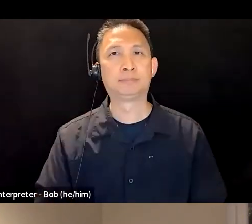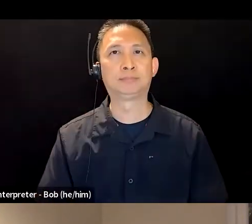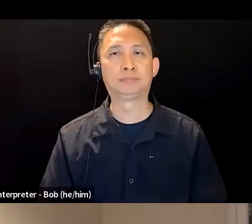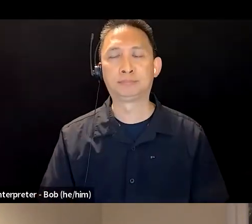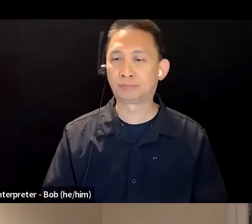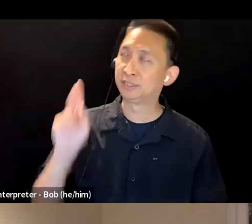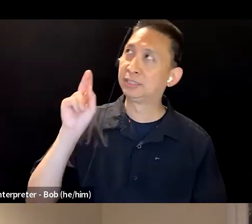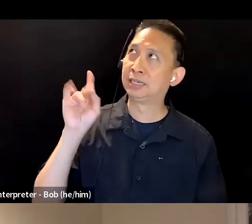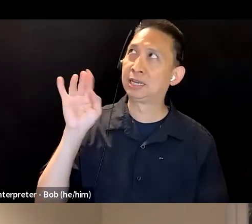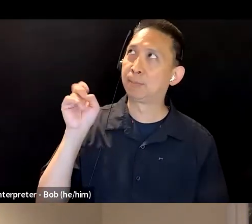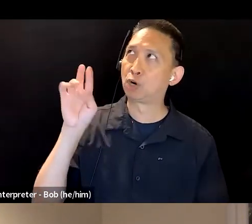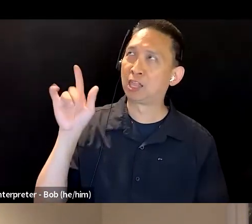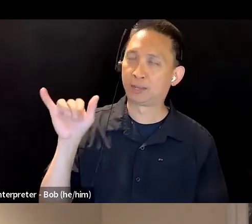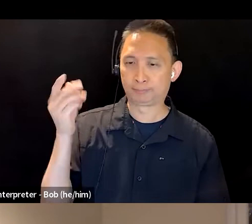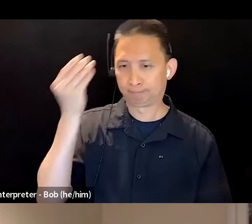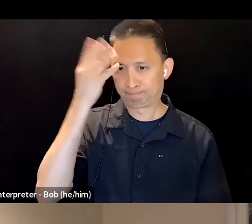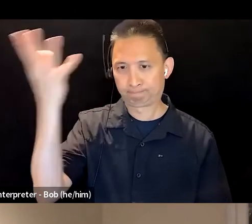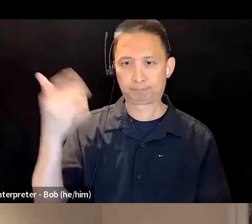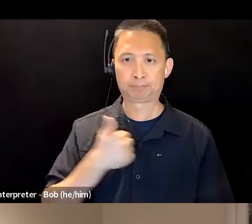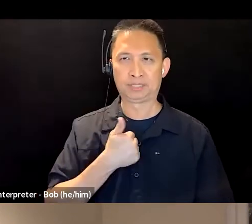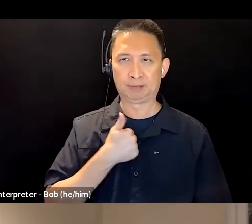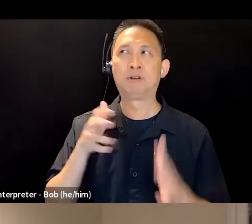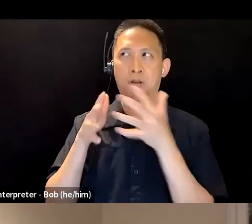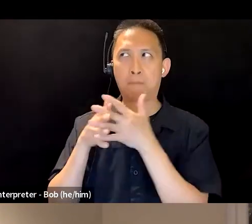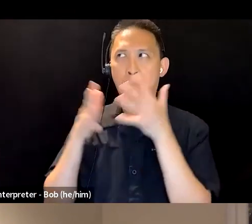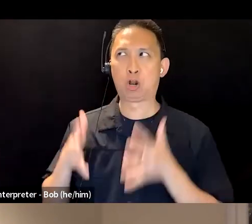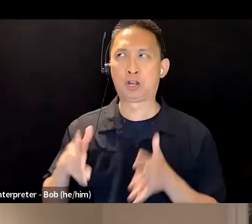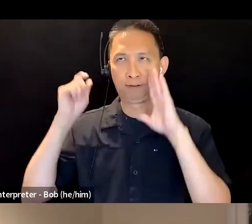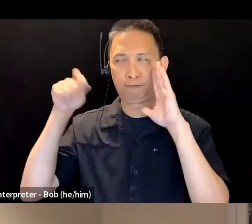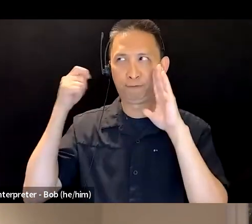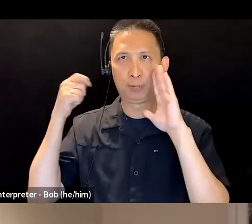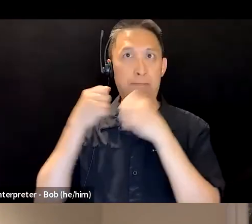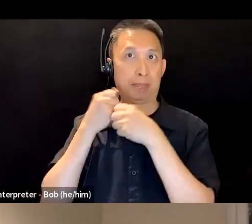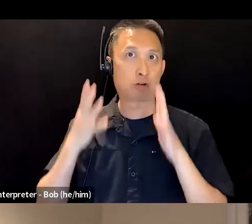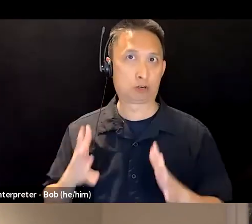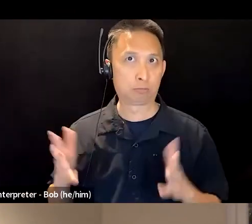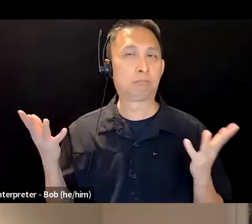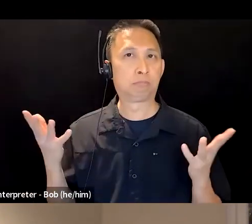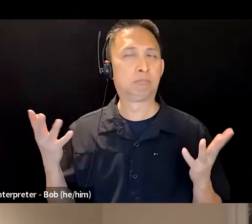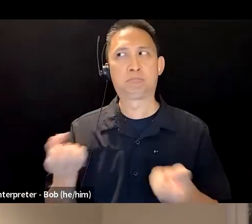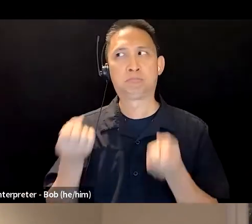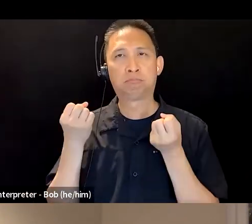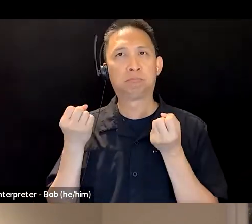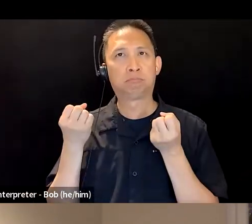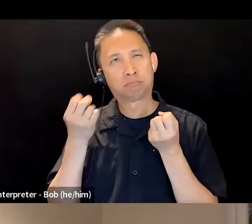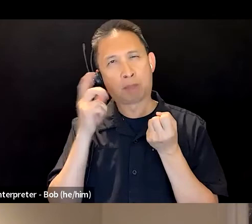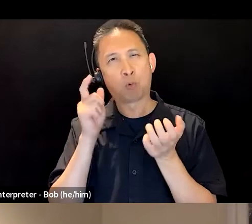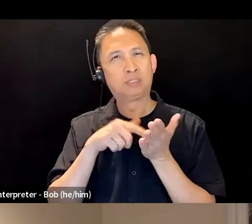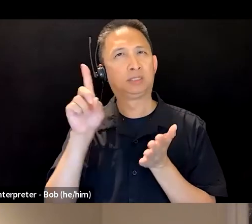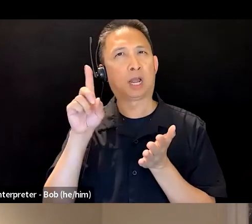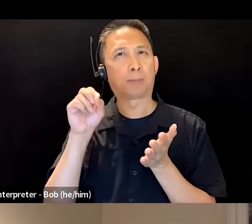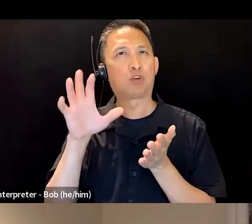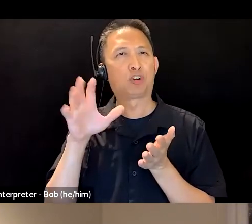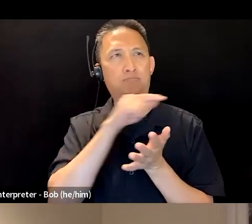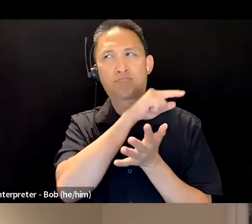You know, as an American filmmaker who, you know, so much of the documentary landscape,